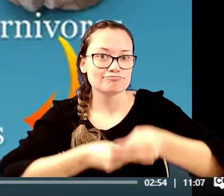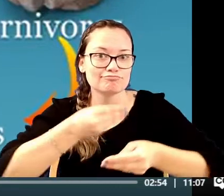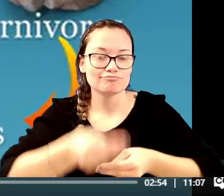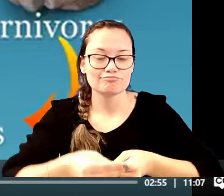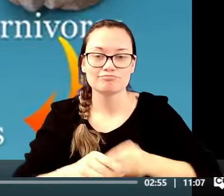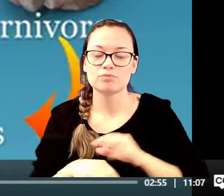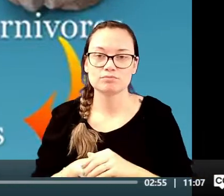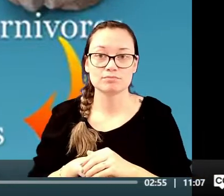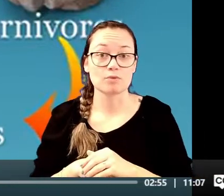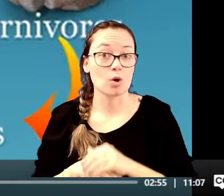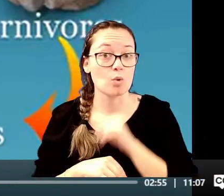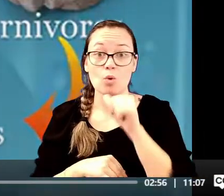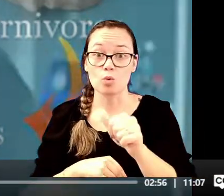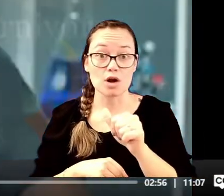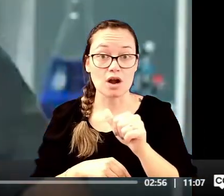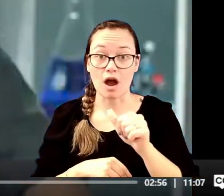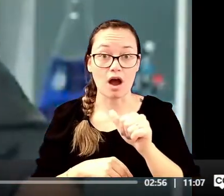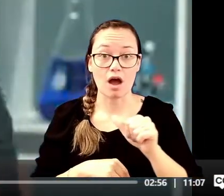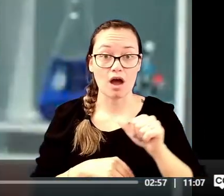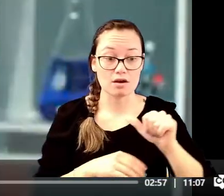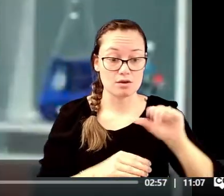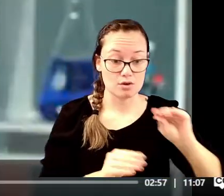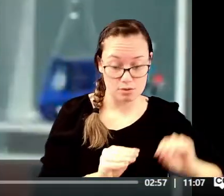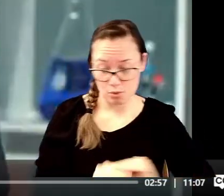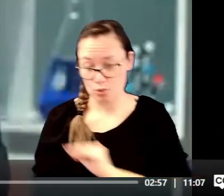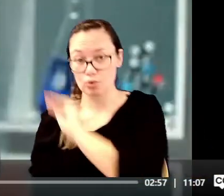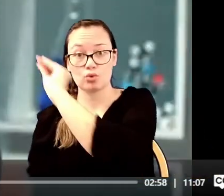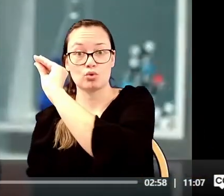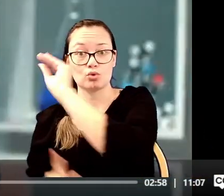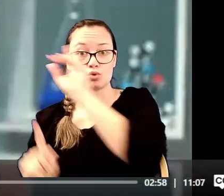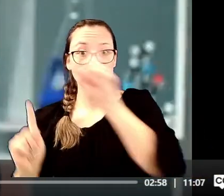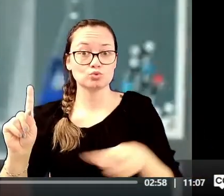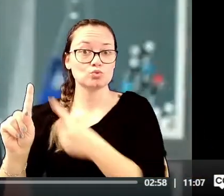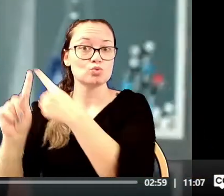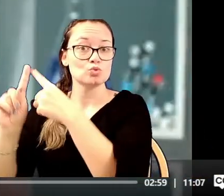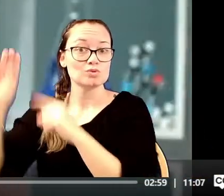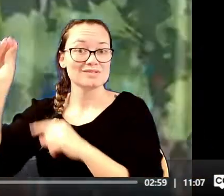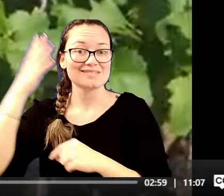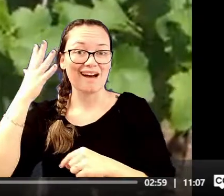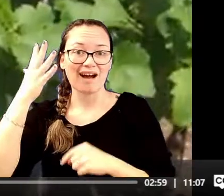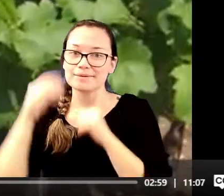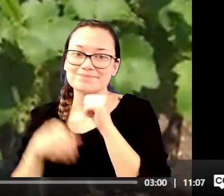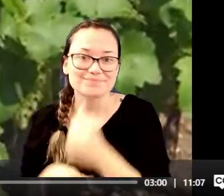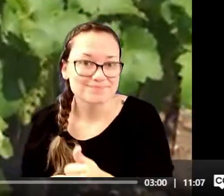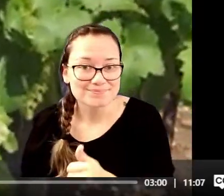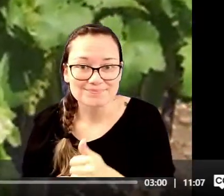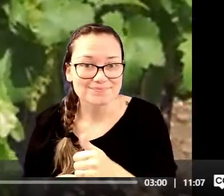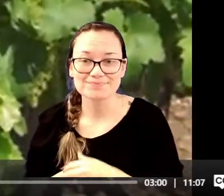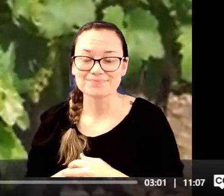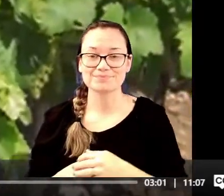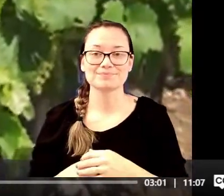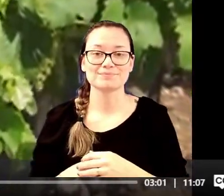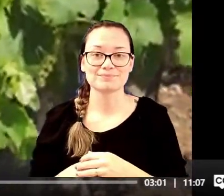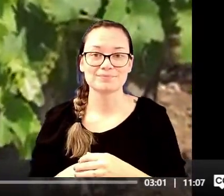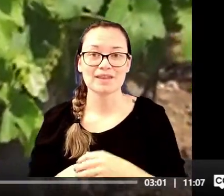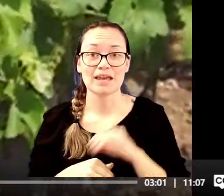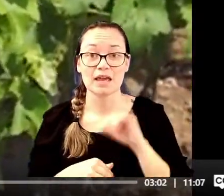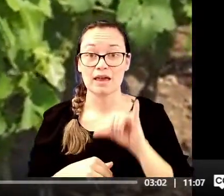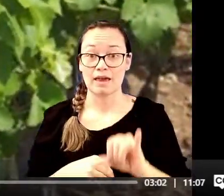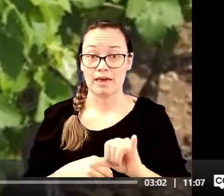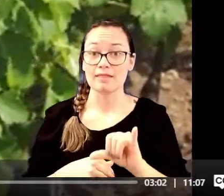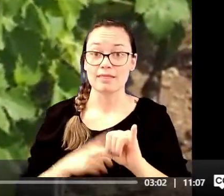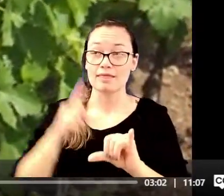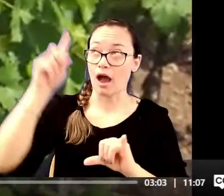giving any energy back to the sun, right? We're not giving any energy back to the producers. The producers are going to take that energy from the